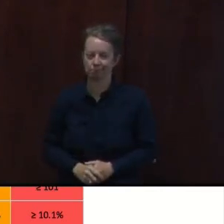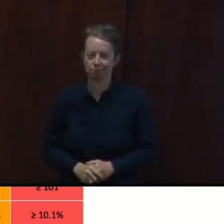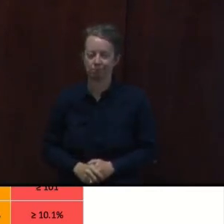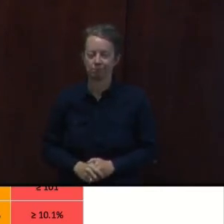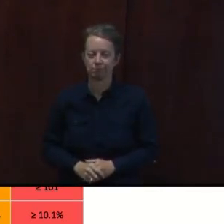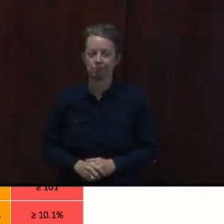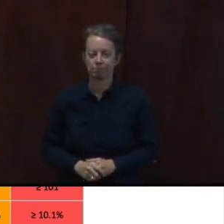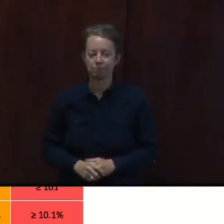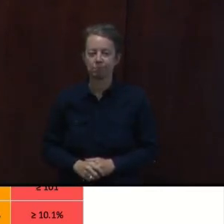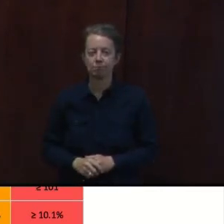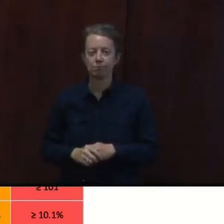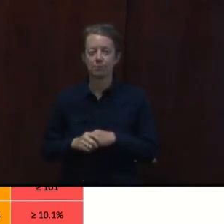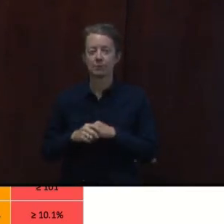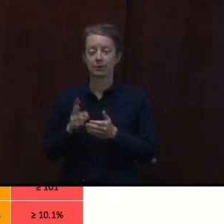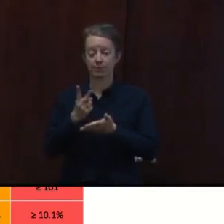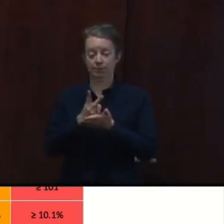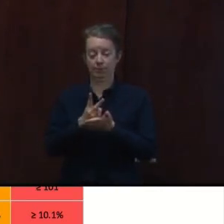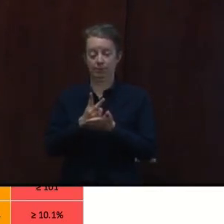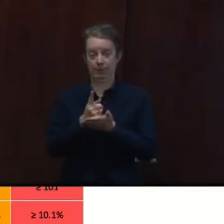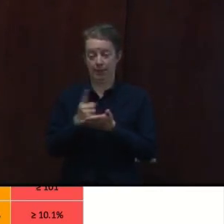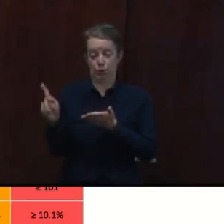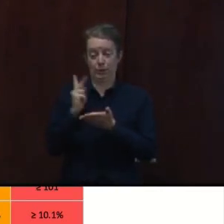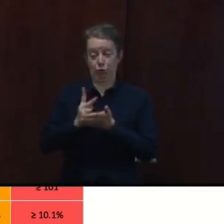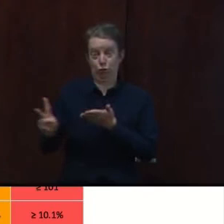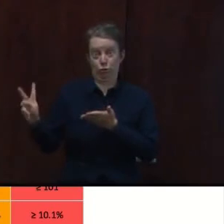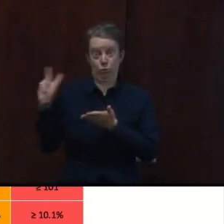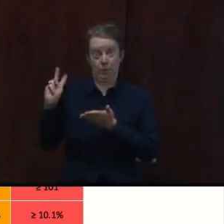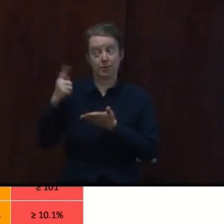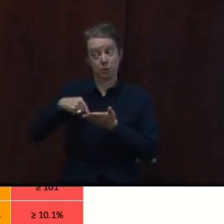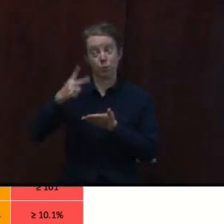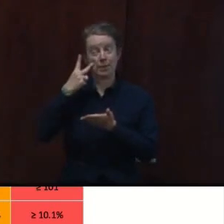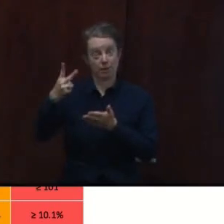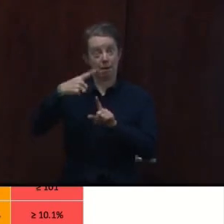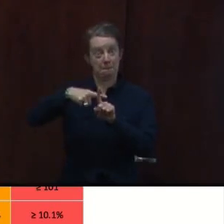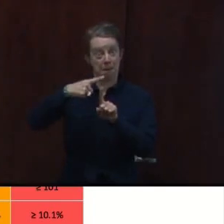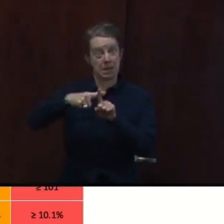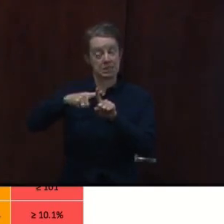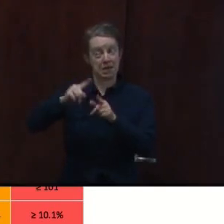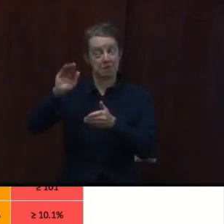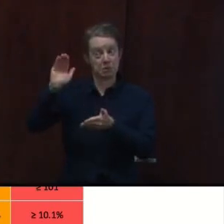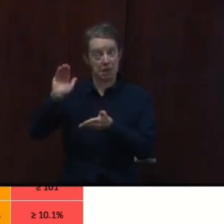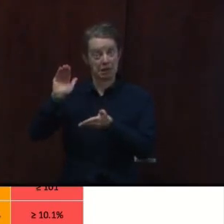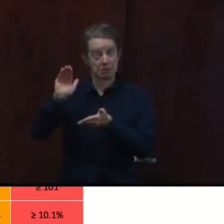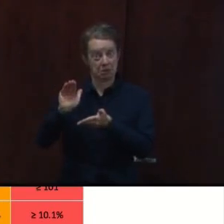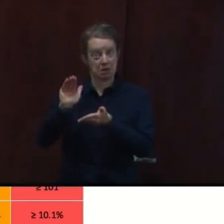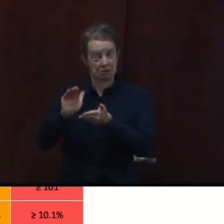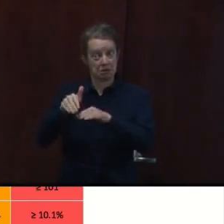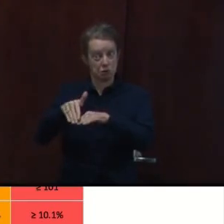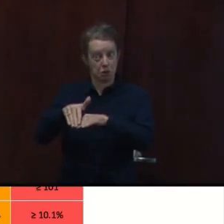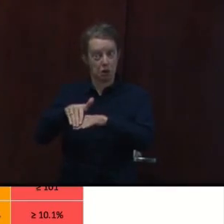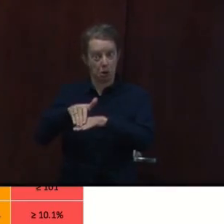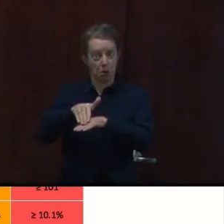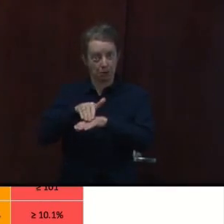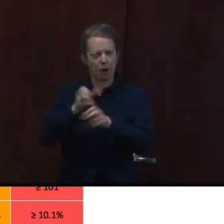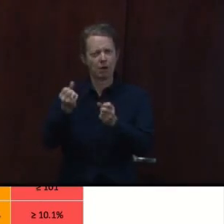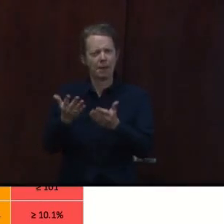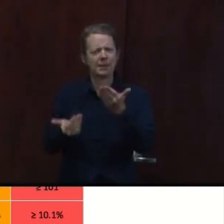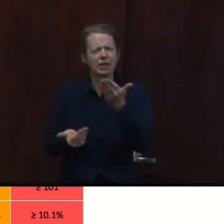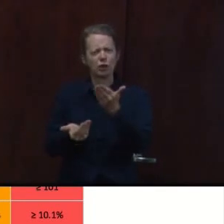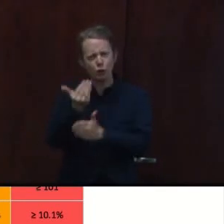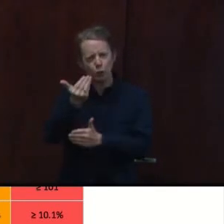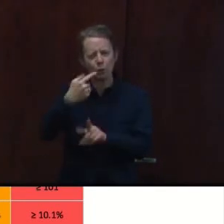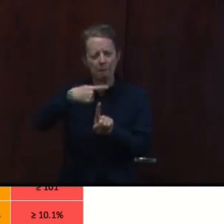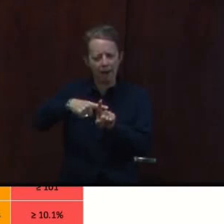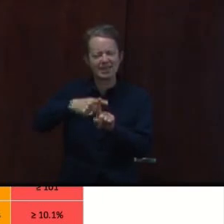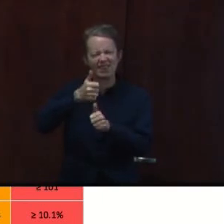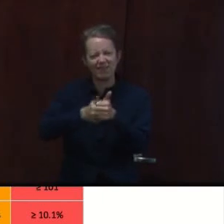In the 2 weeks prior, we were noticing that slowing of the rate of the increase in those new cases per 100,000